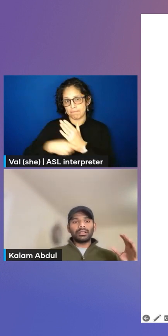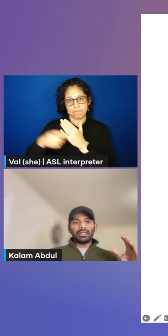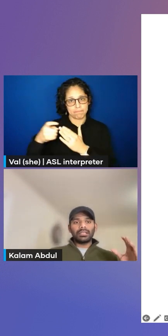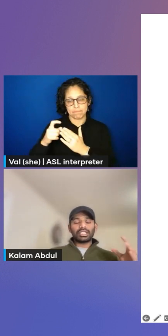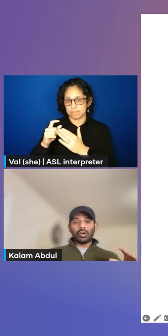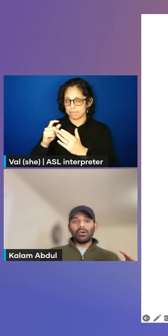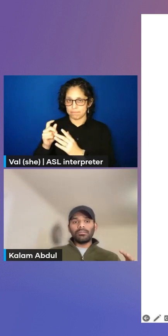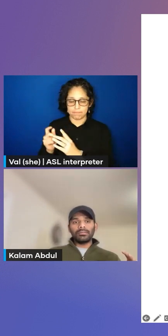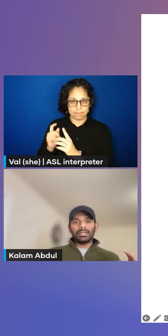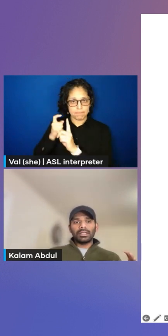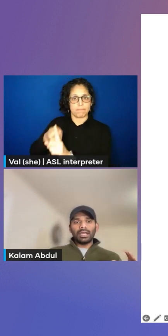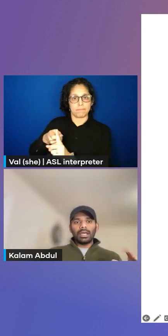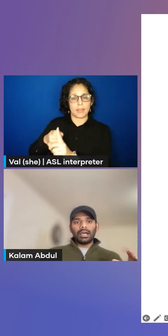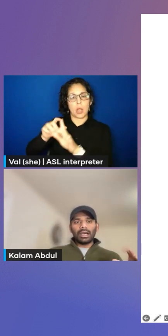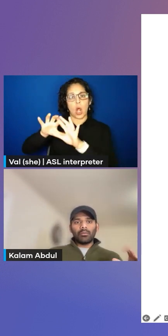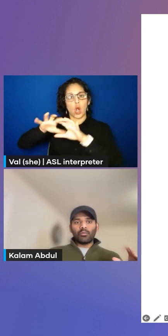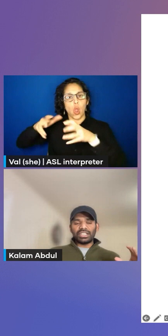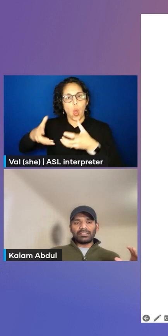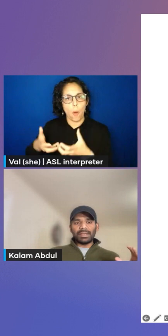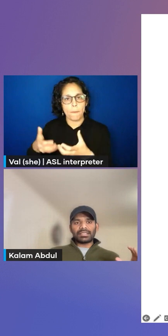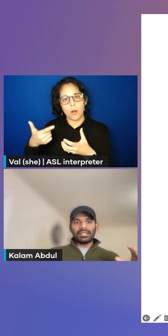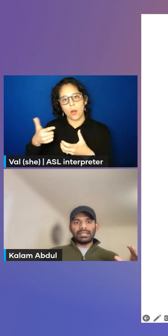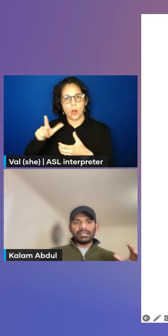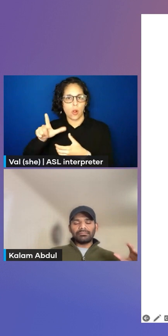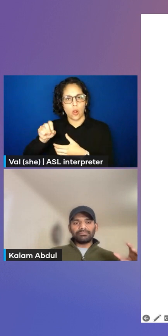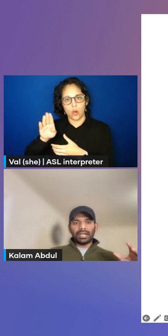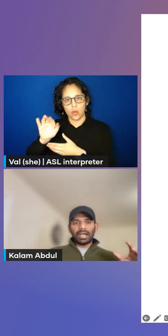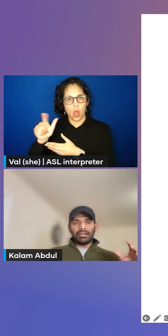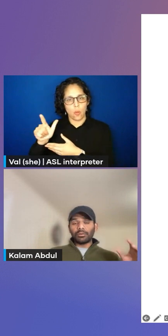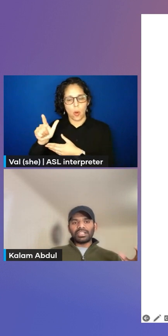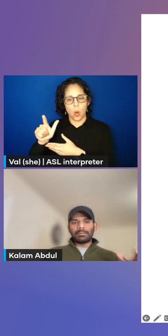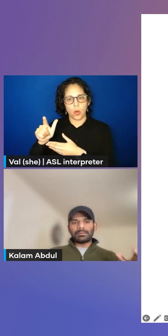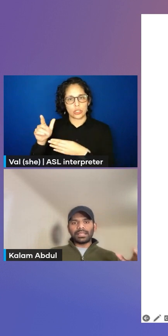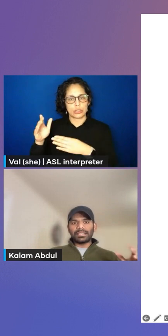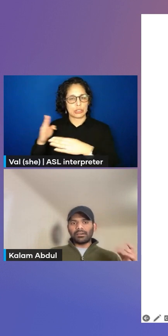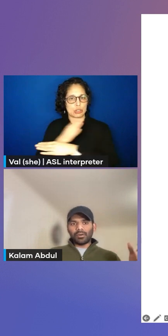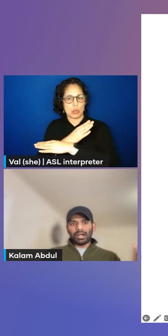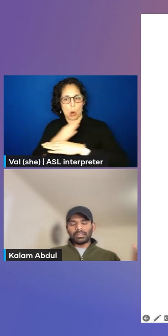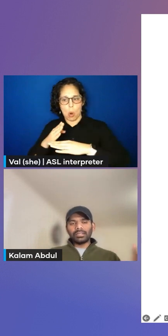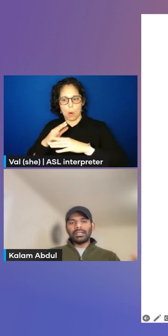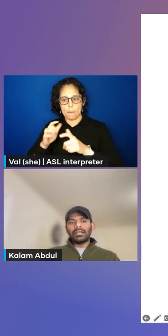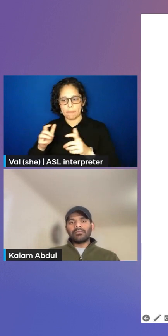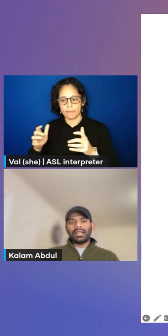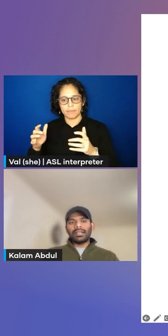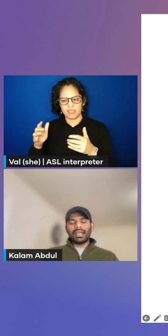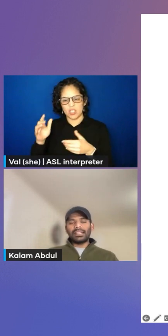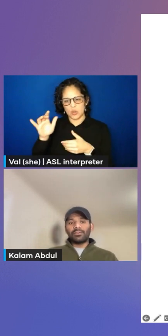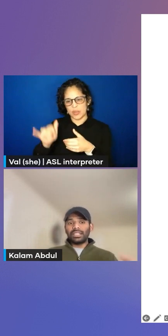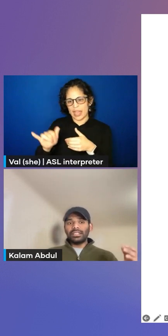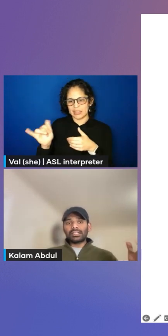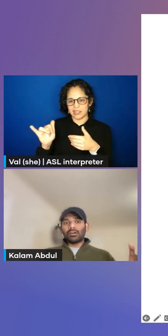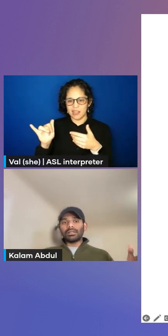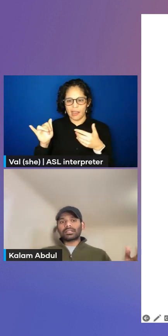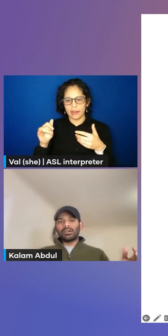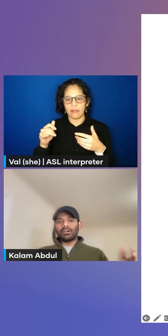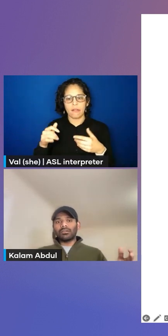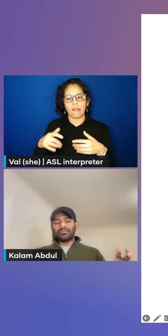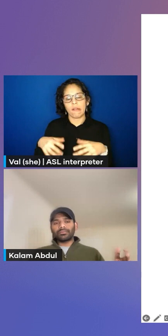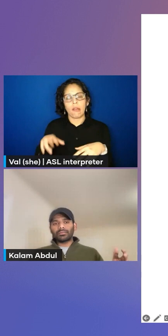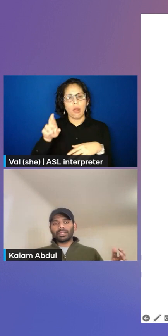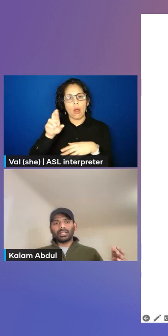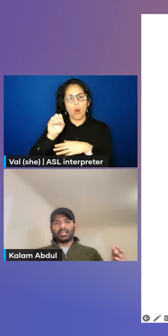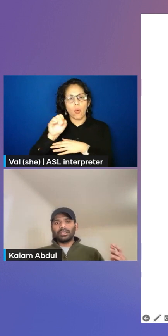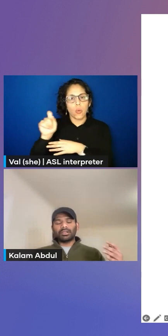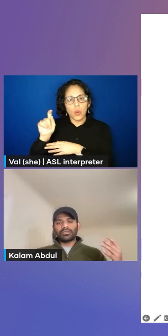global scope, which is basically a root namespace in the wall, right? And within this global